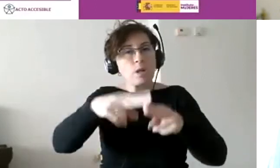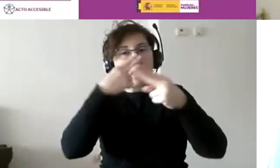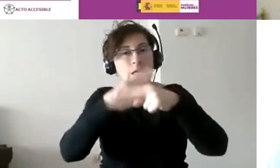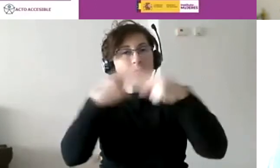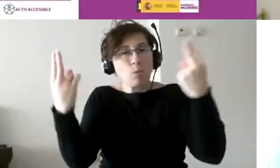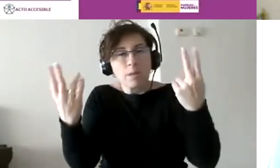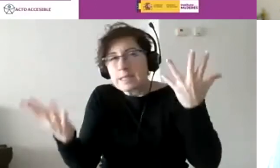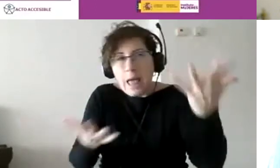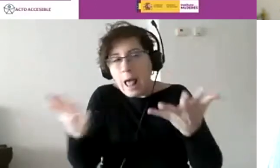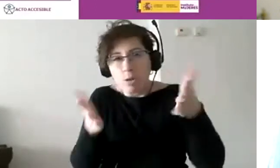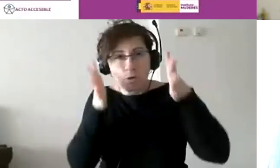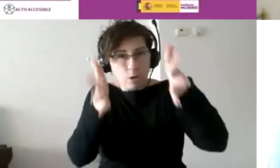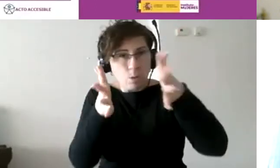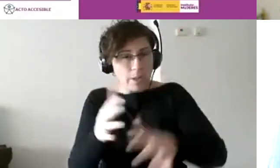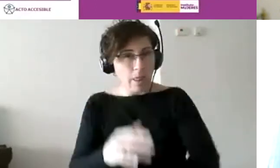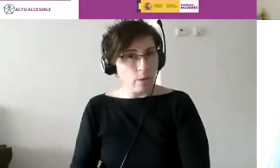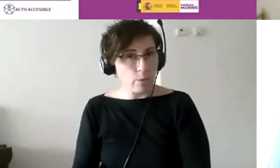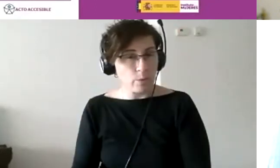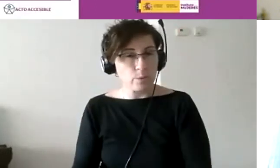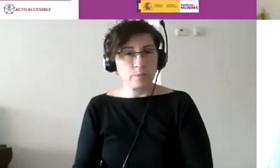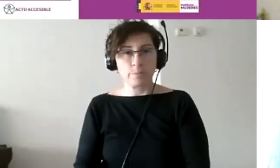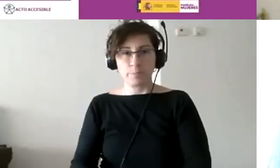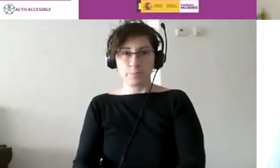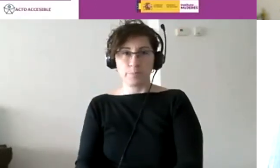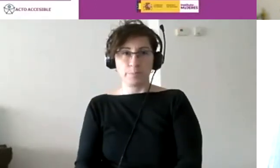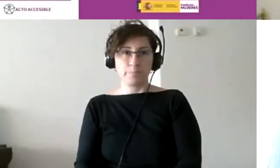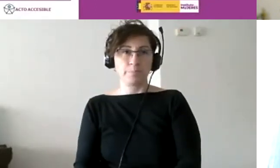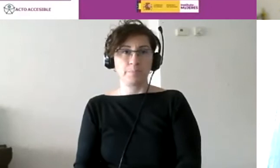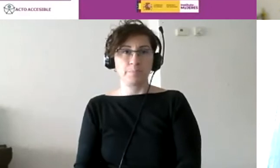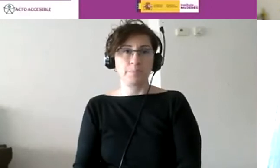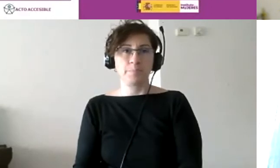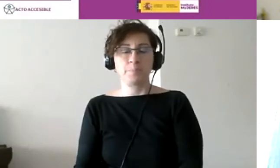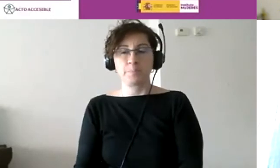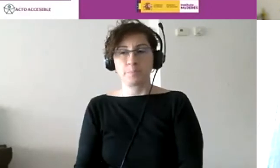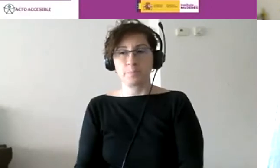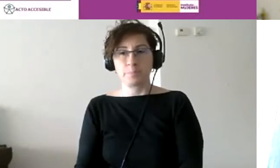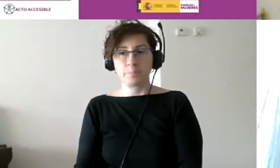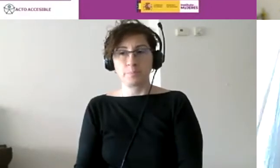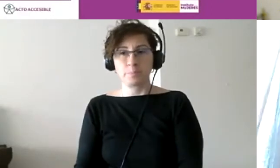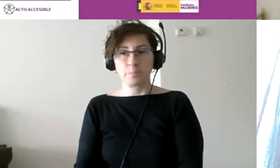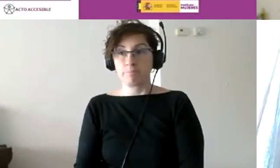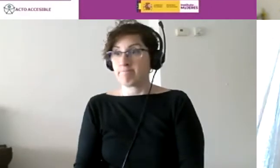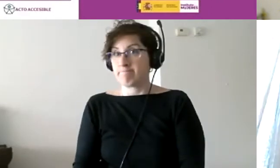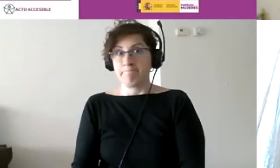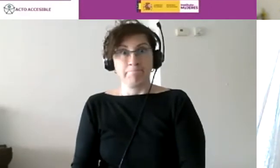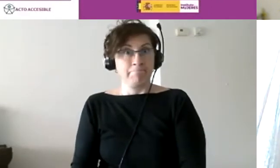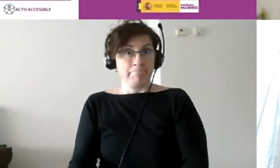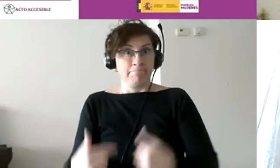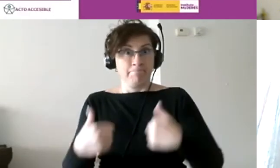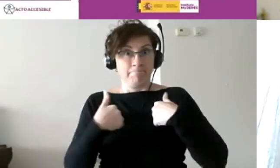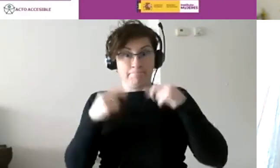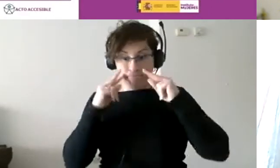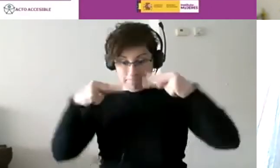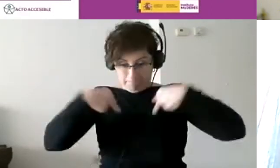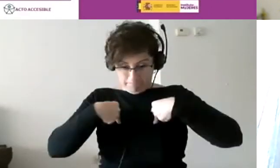Well, I wasn't ready. I'm not ready because I have only my situation. Maybe someone